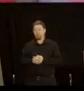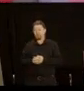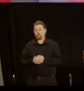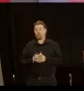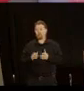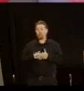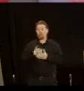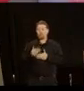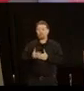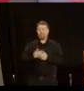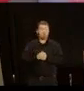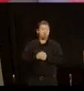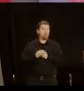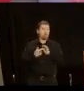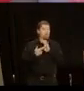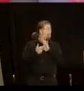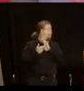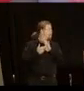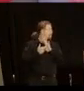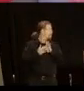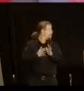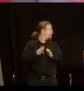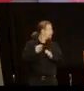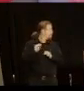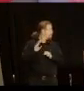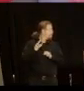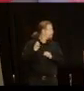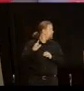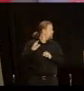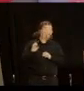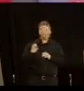Next up, Representative Michelle Salzman.